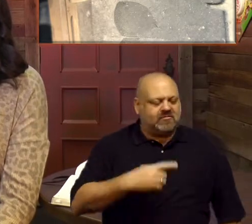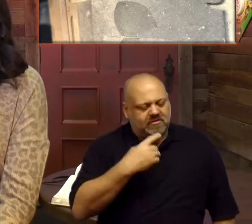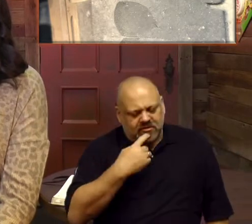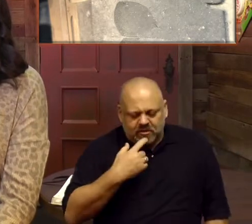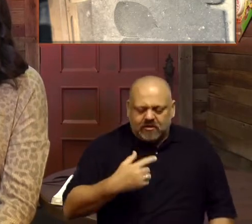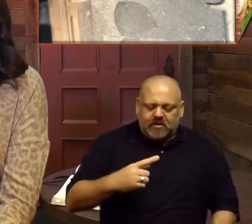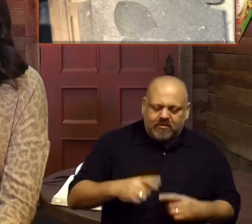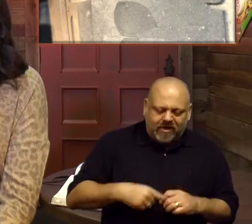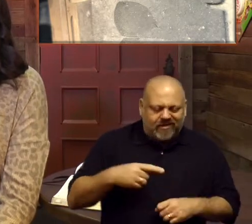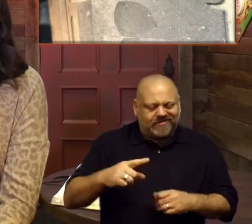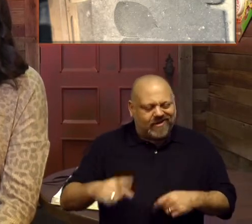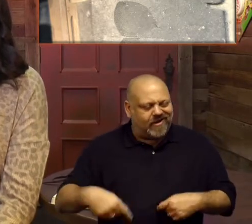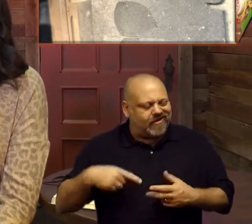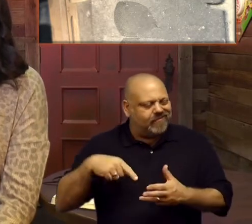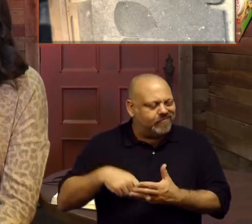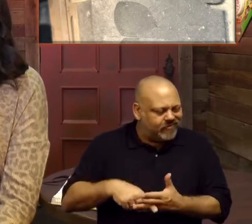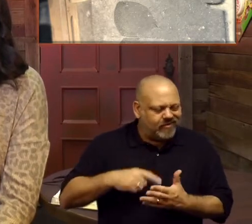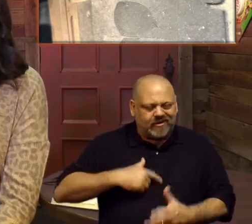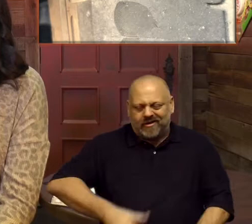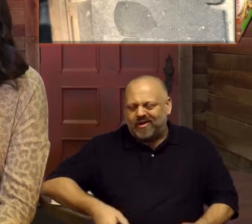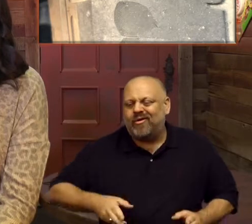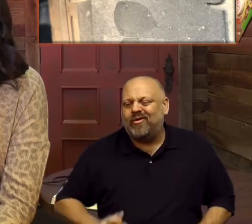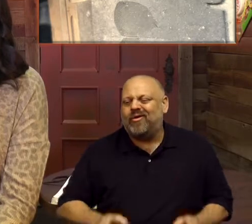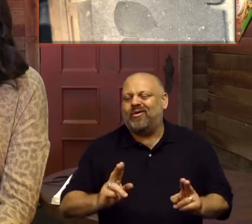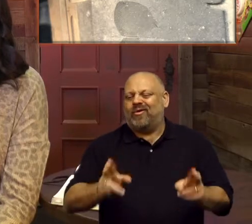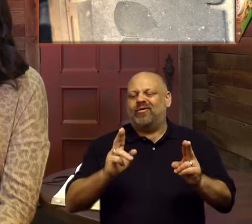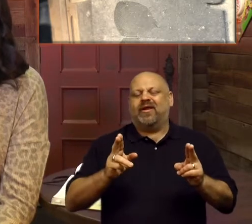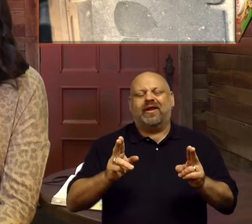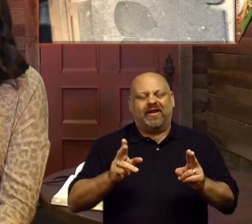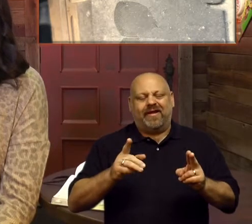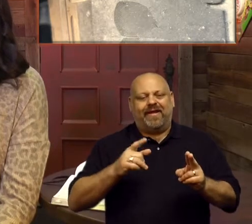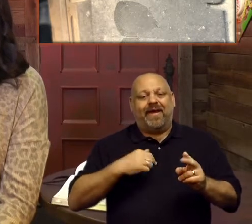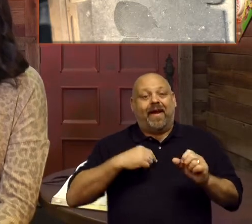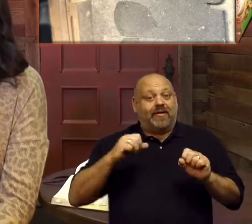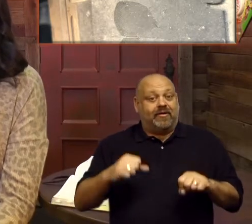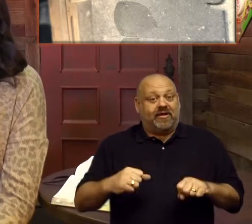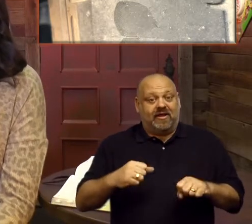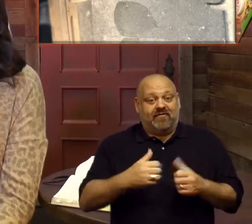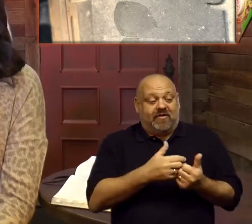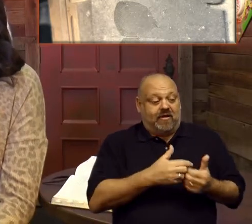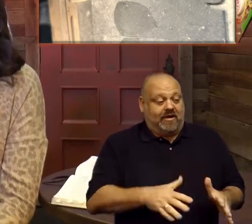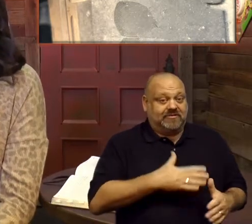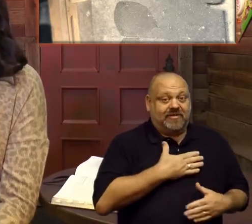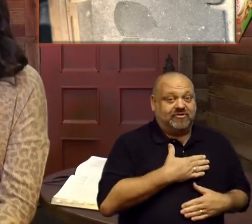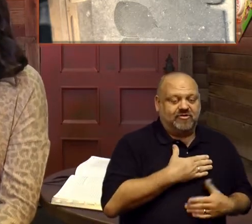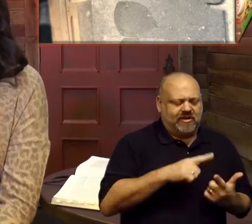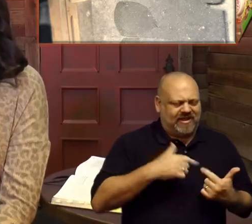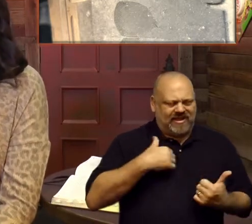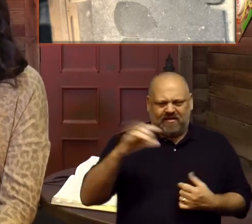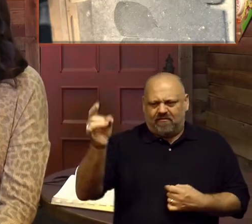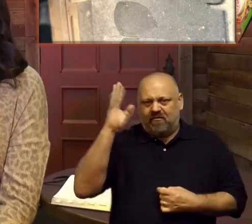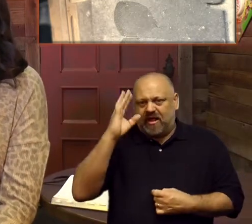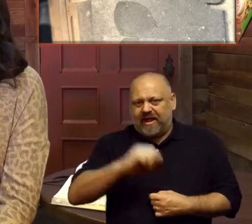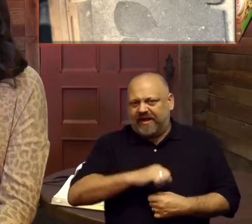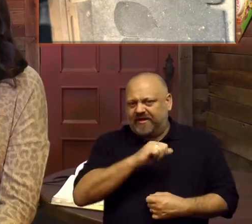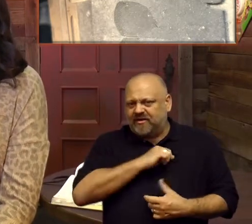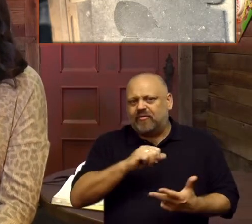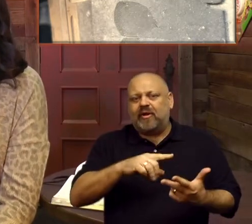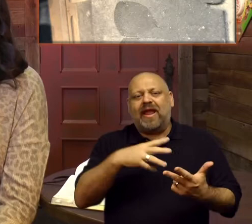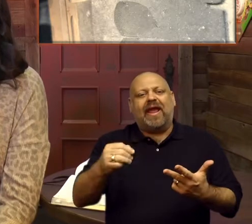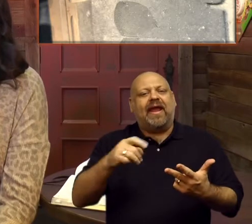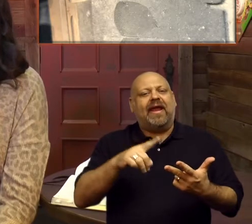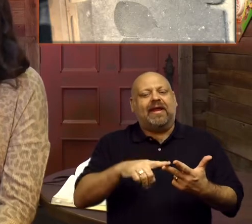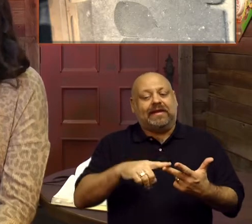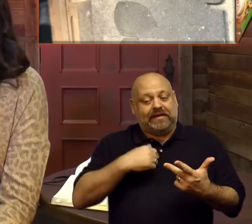if I had just been bummed out about my punctured tire and just in a hurry and rushed through, I could have had lost my joy, had a